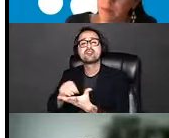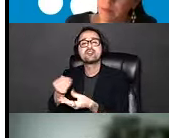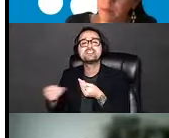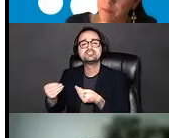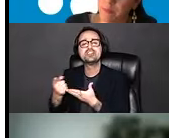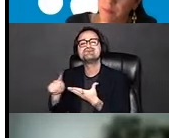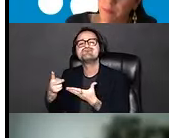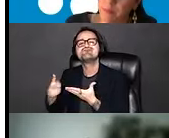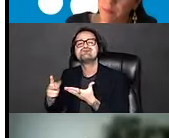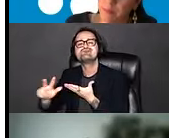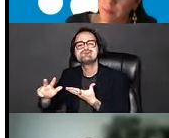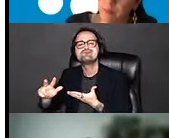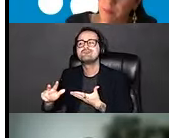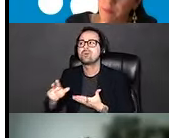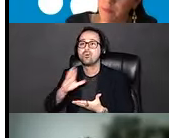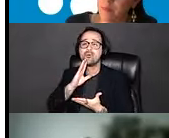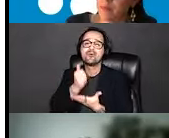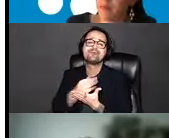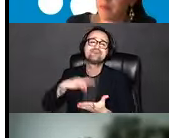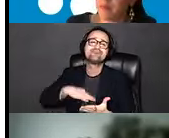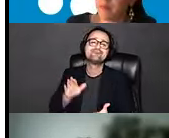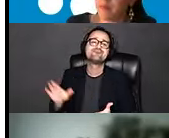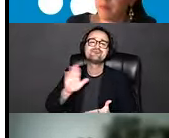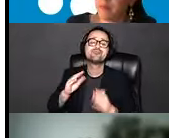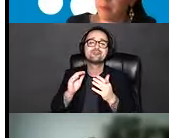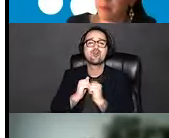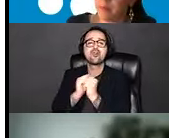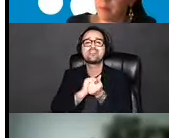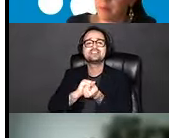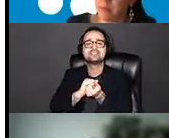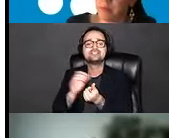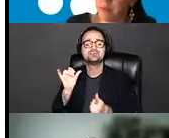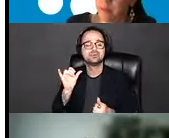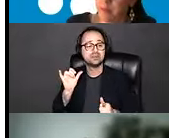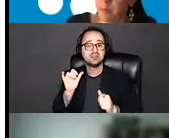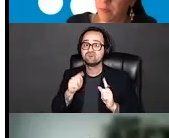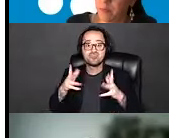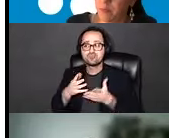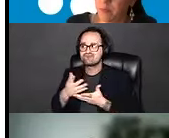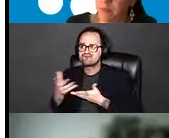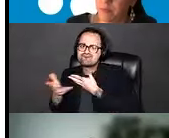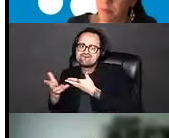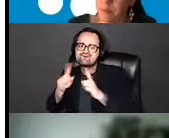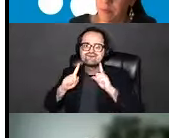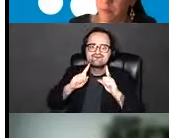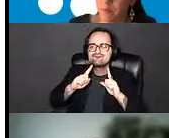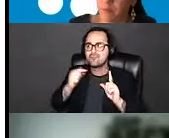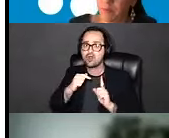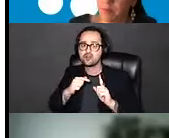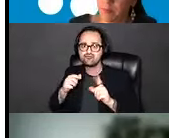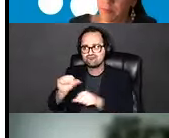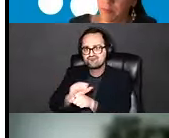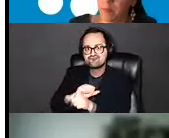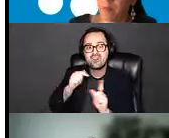weeks, because it'll be helpful for your colleagues to hear if you've already started having these conversations, or you're already actively working, or maybe